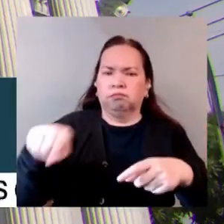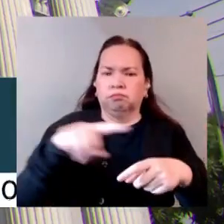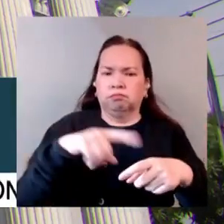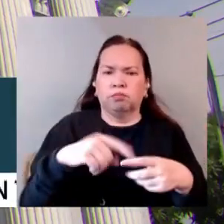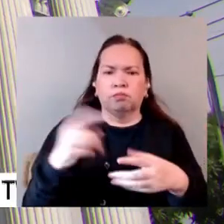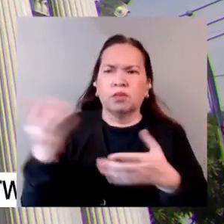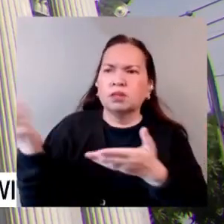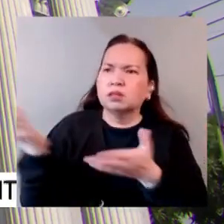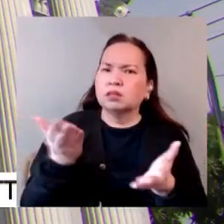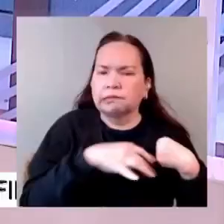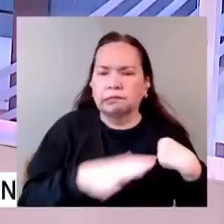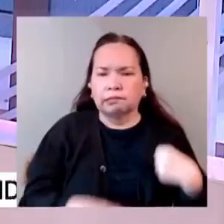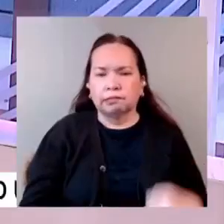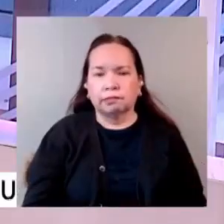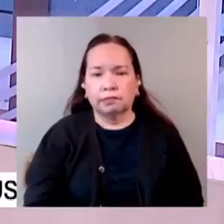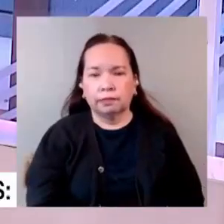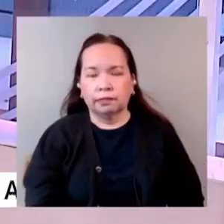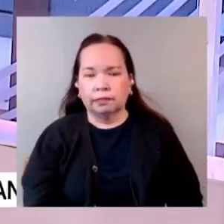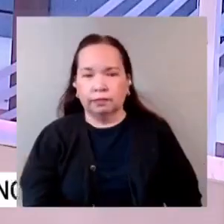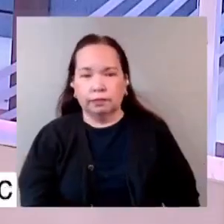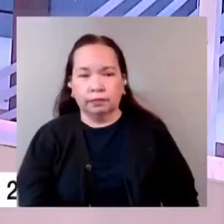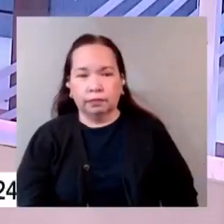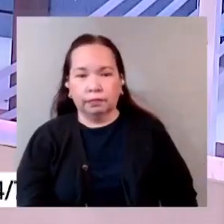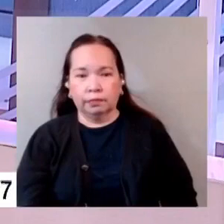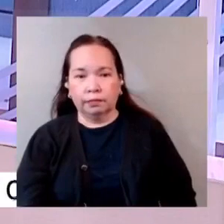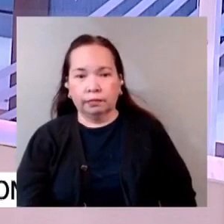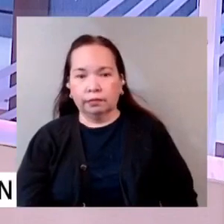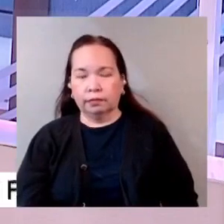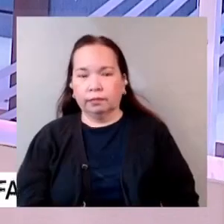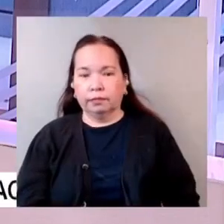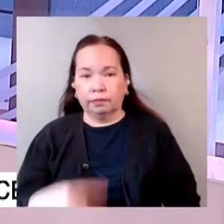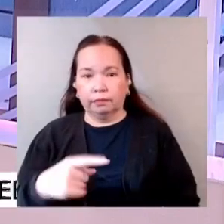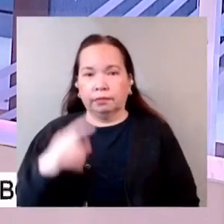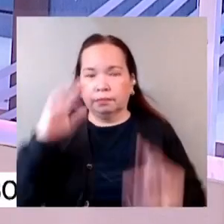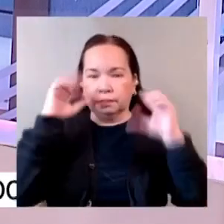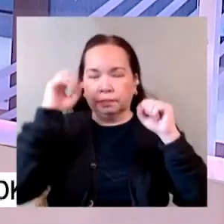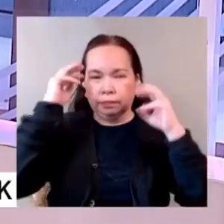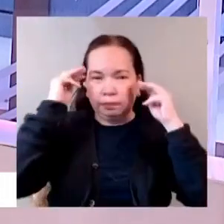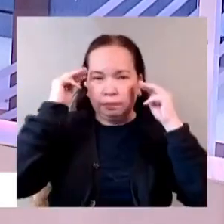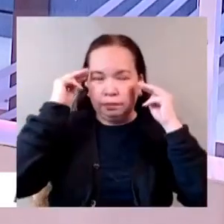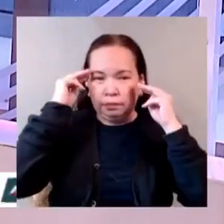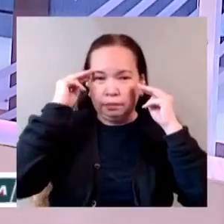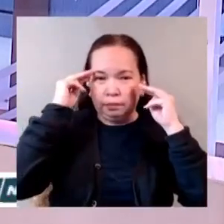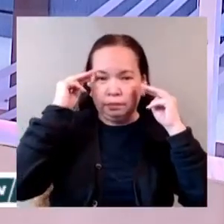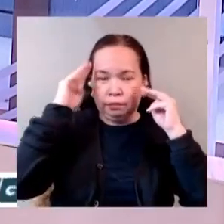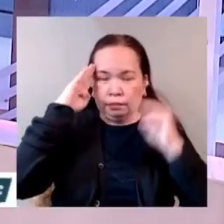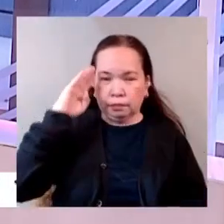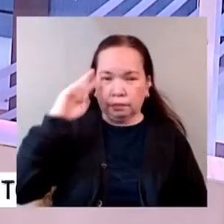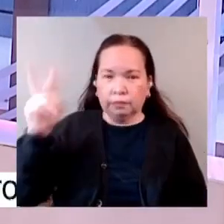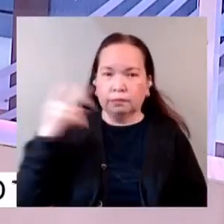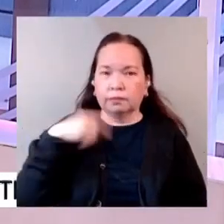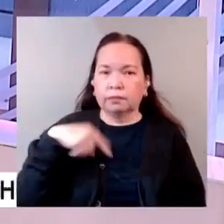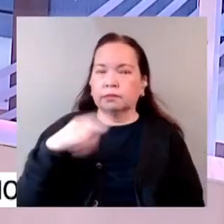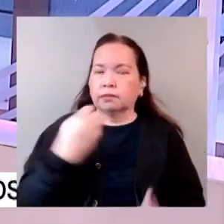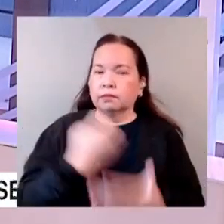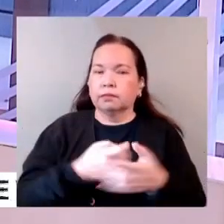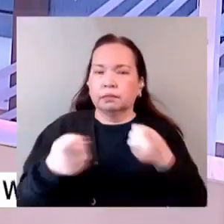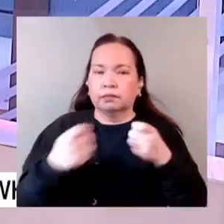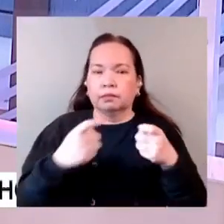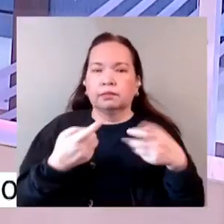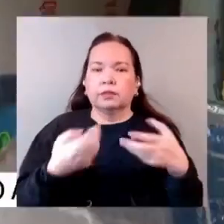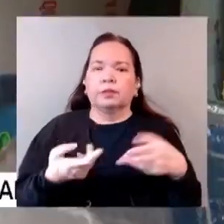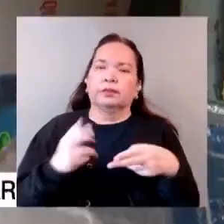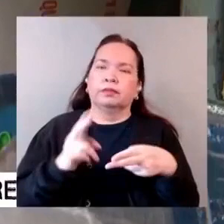being hoarded. President Marcos and his economic manager set to convene this week to decide on the possible lifting of the price cap on